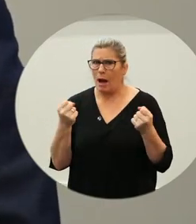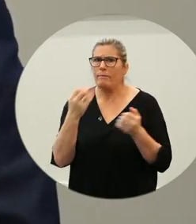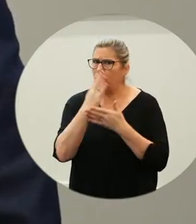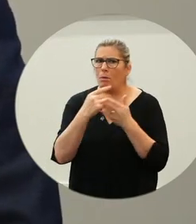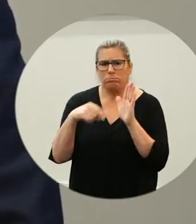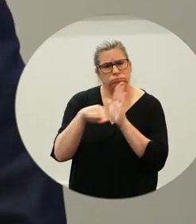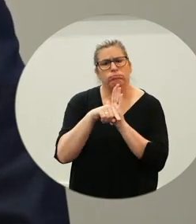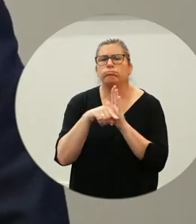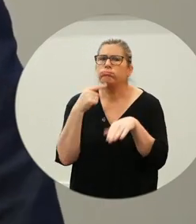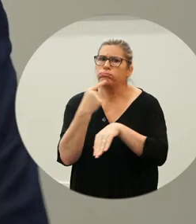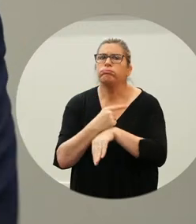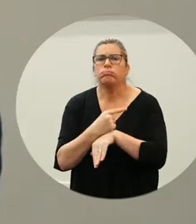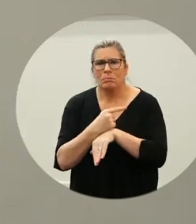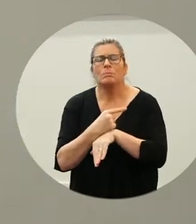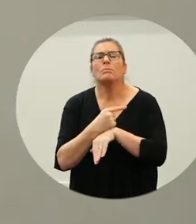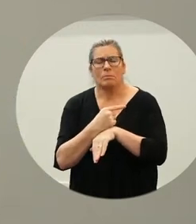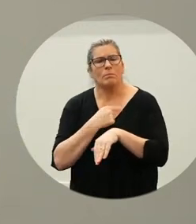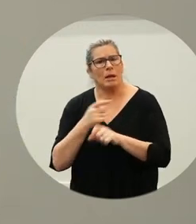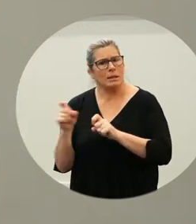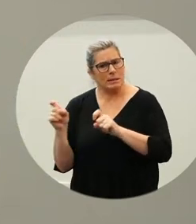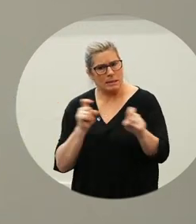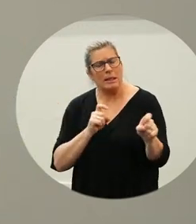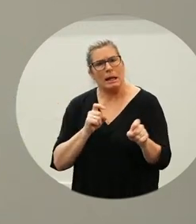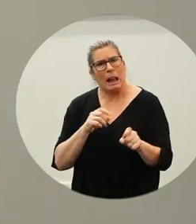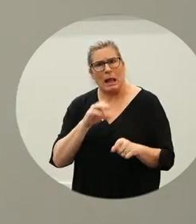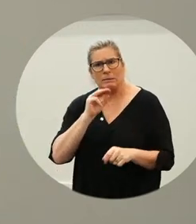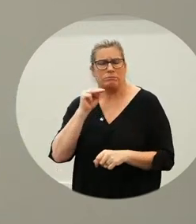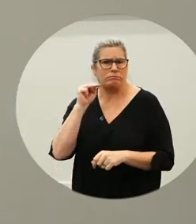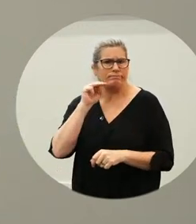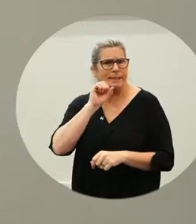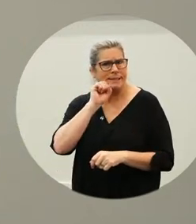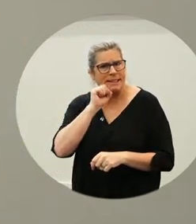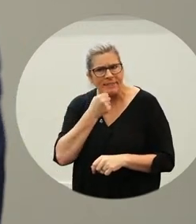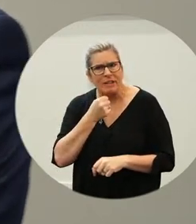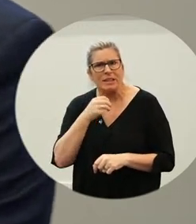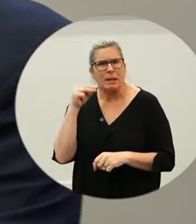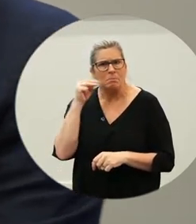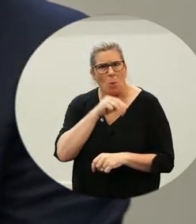of what I would still maintain was a very significant,